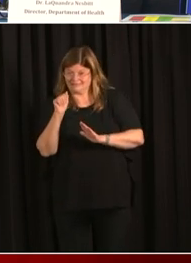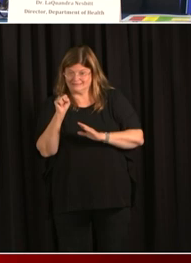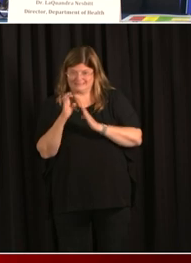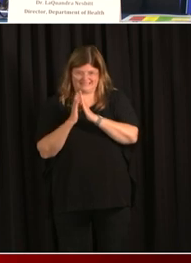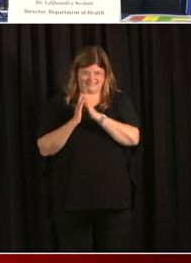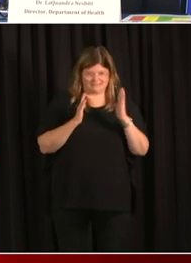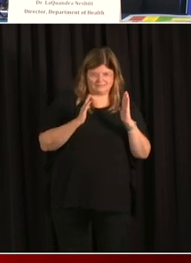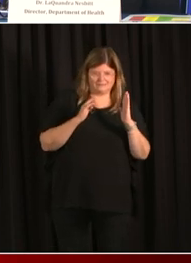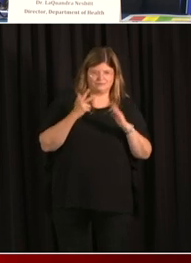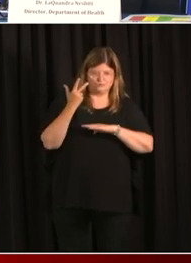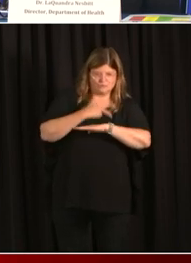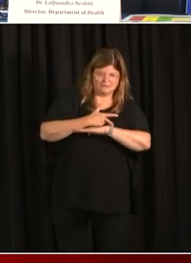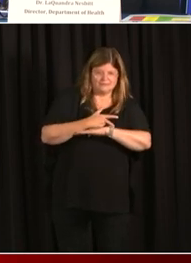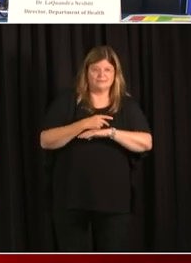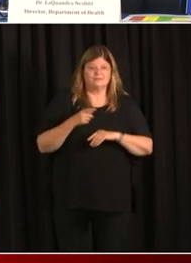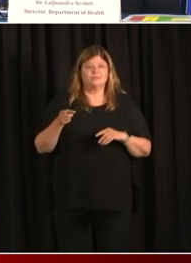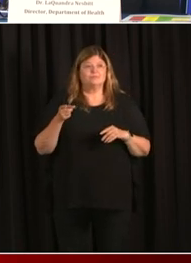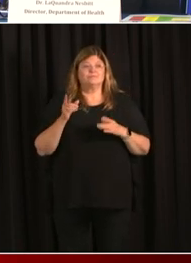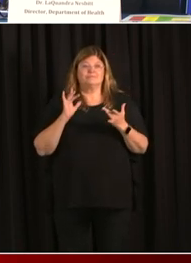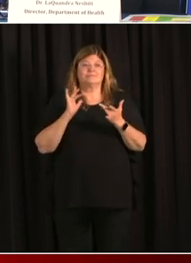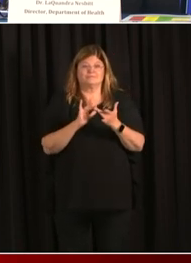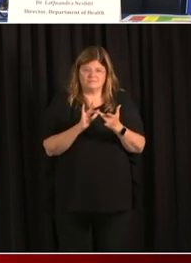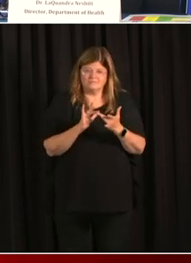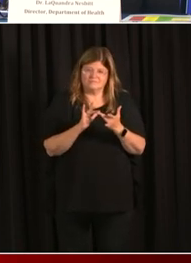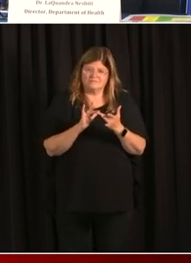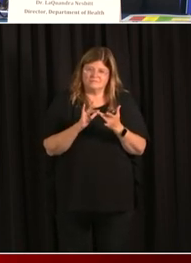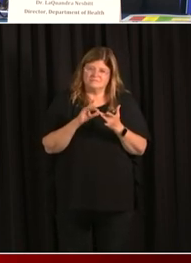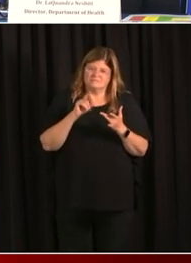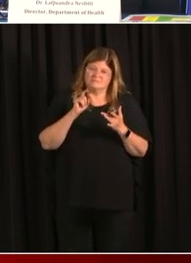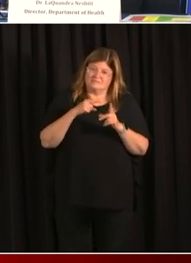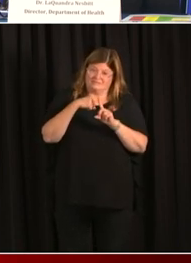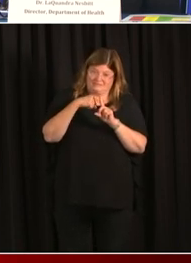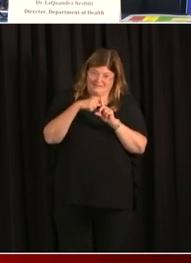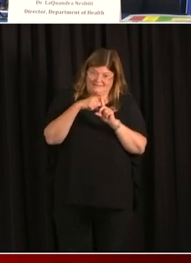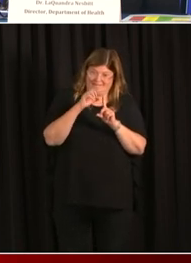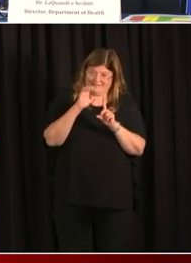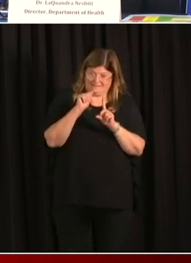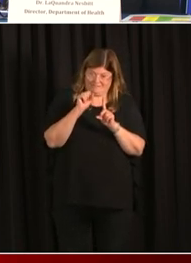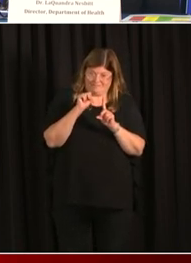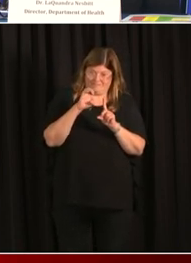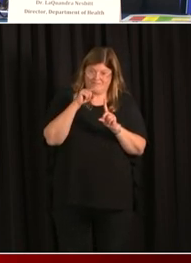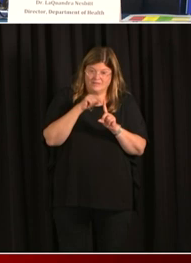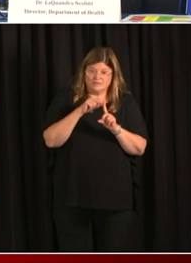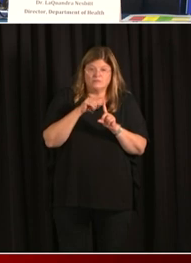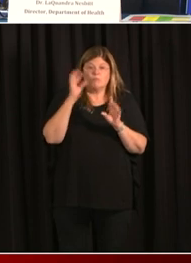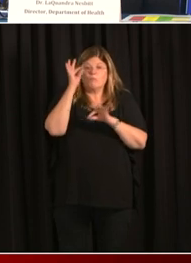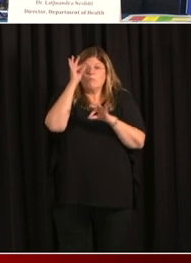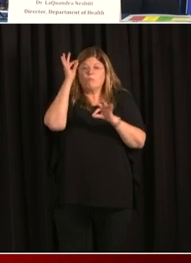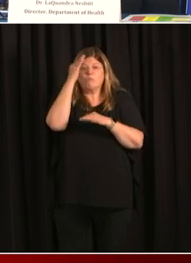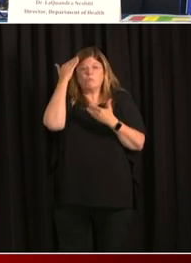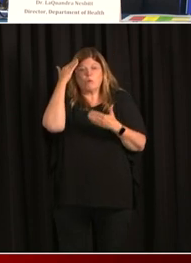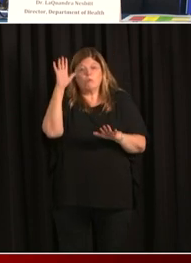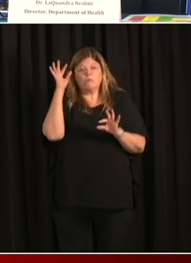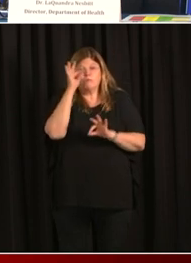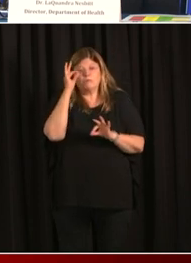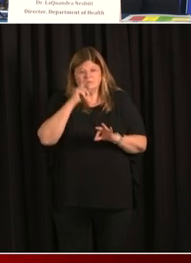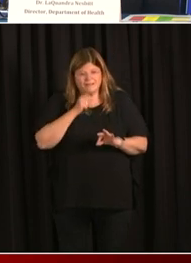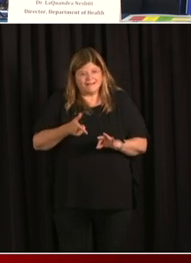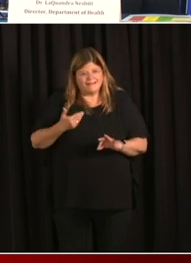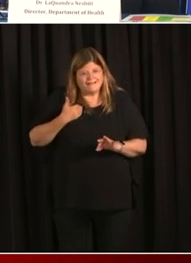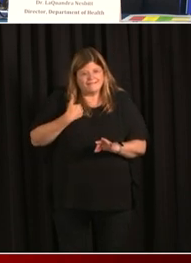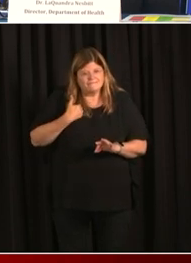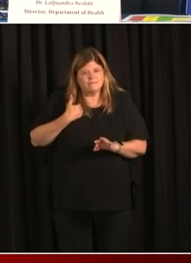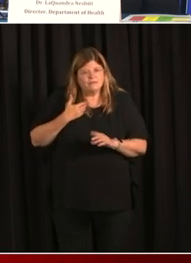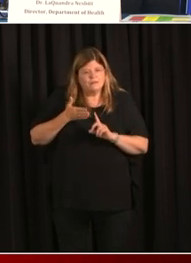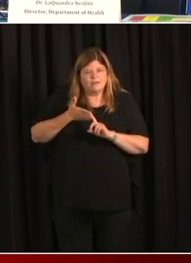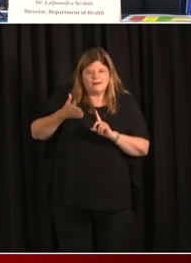is people who are close contacts of a positive case who don't know that they are a close contact,